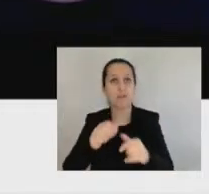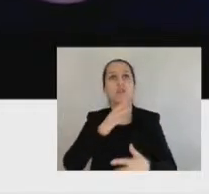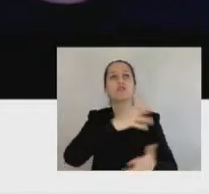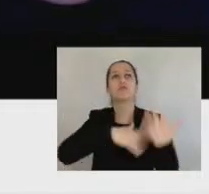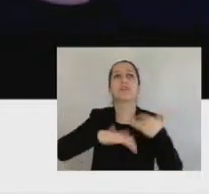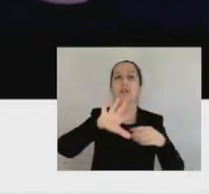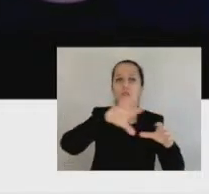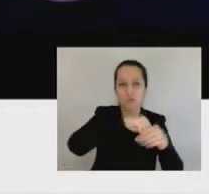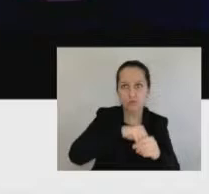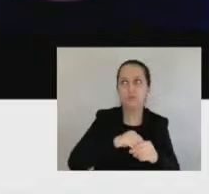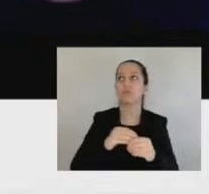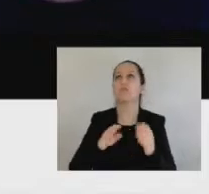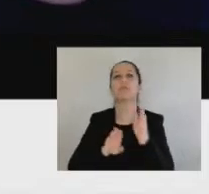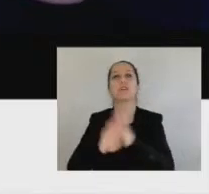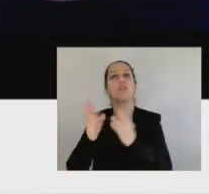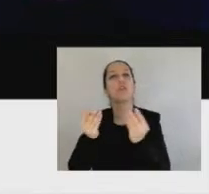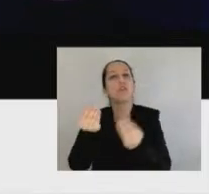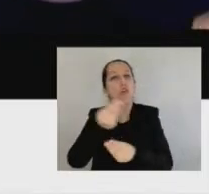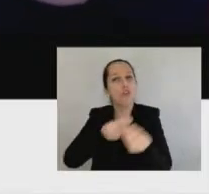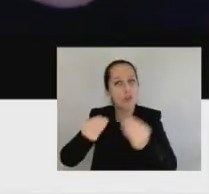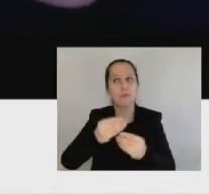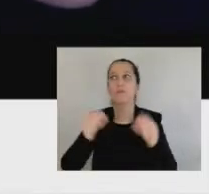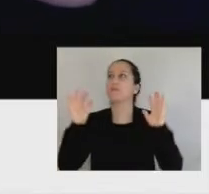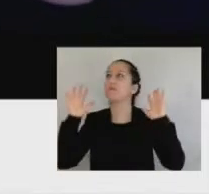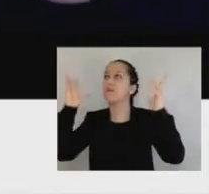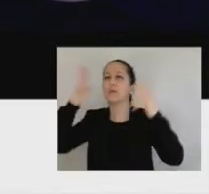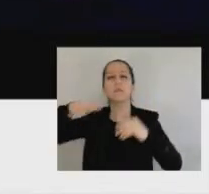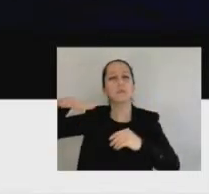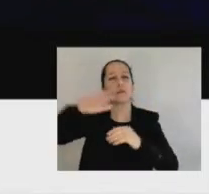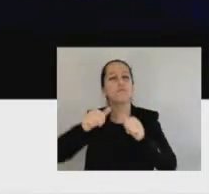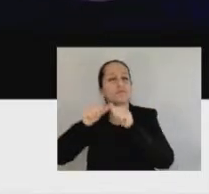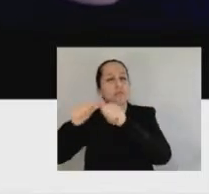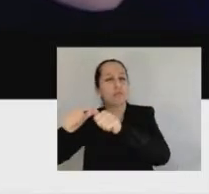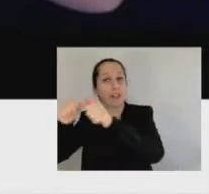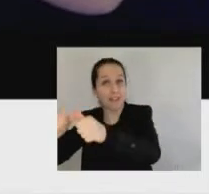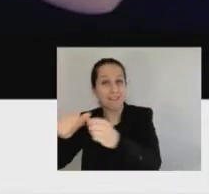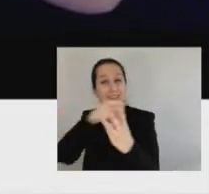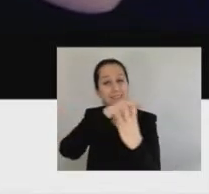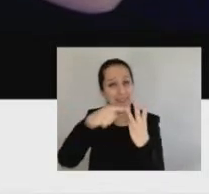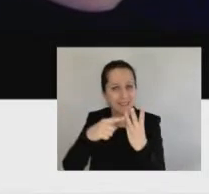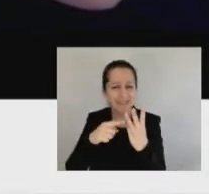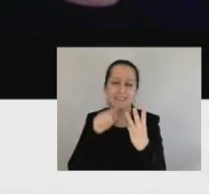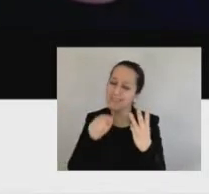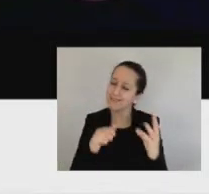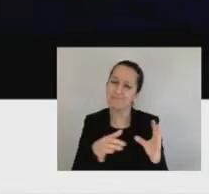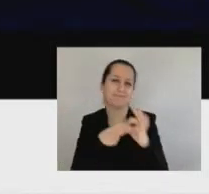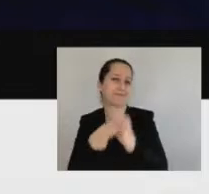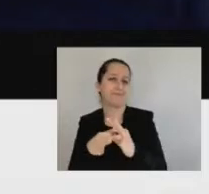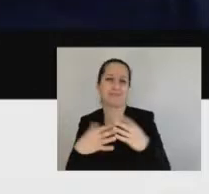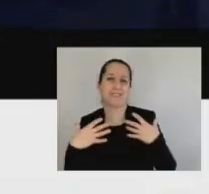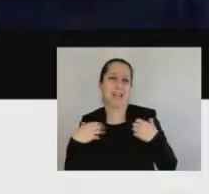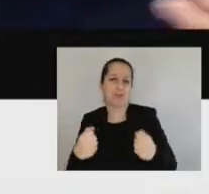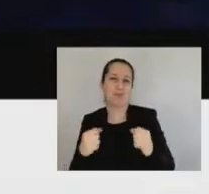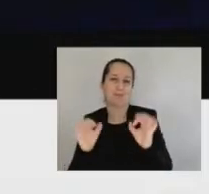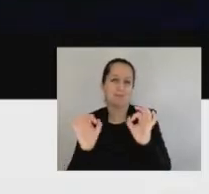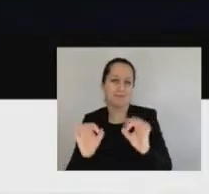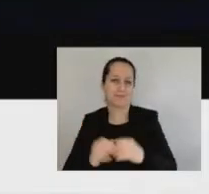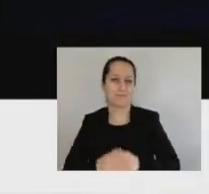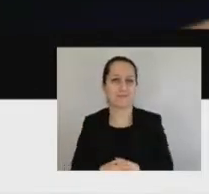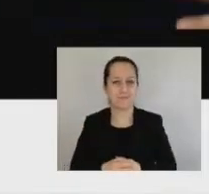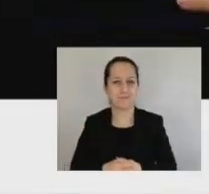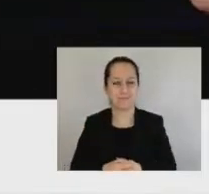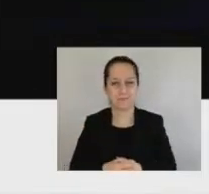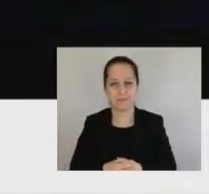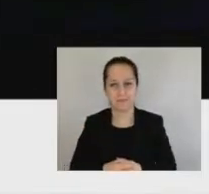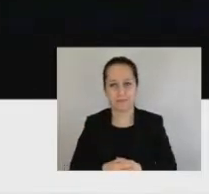up sustainable growth, economics, environmental sustainability are key in the process of public